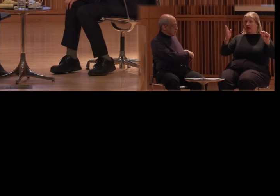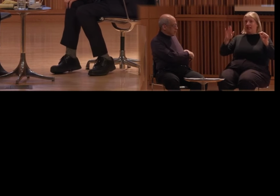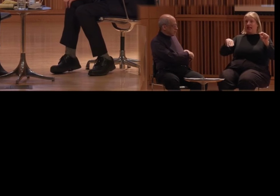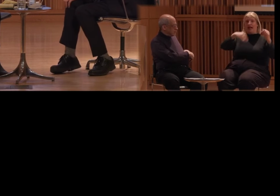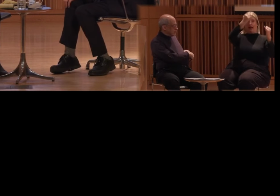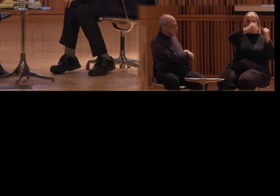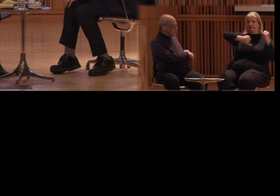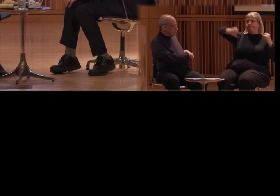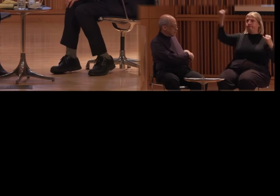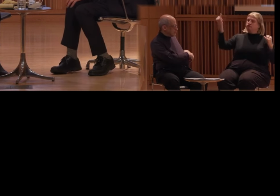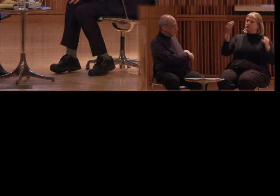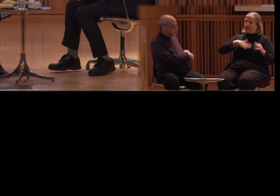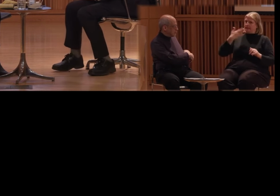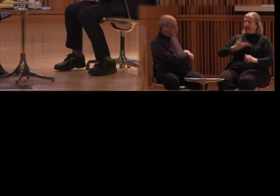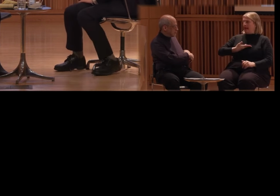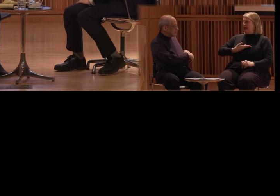upsetting to see.